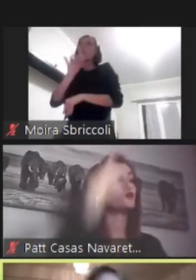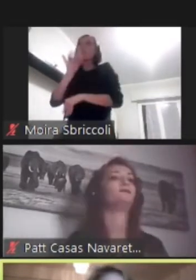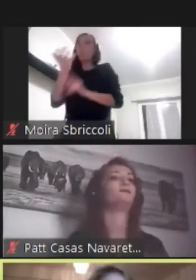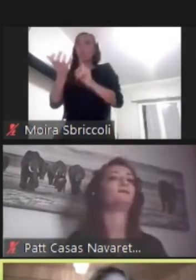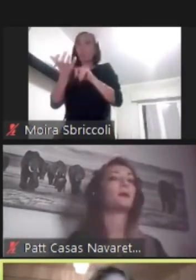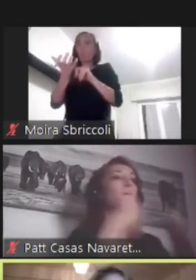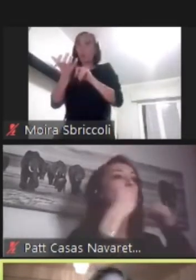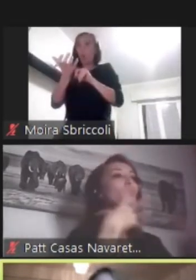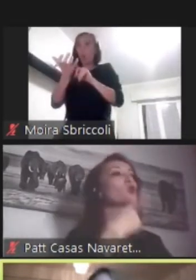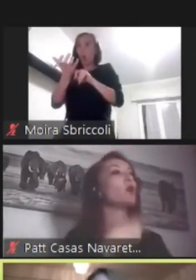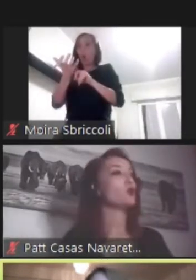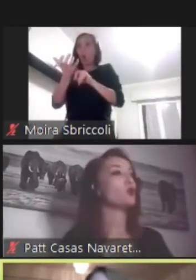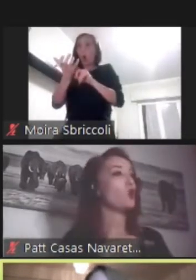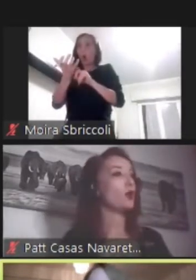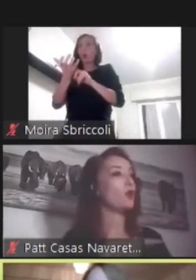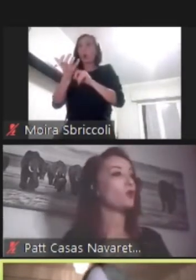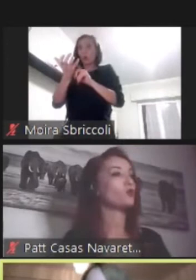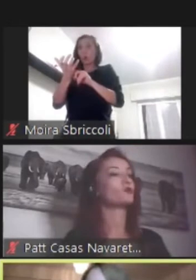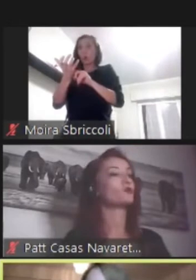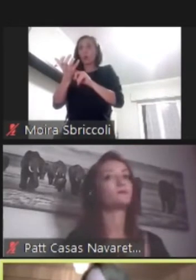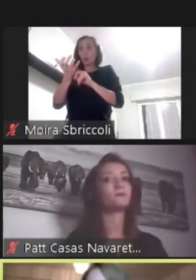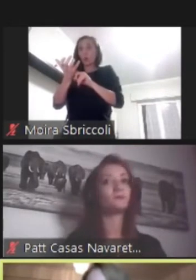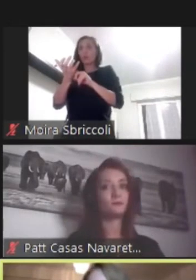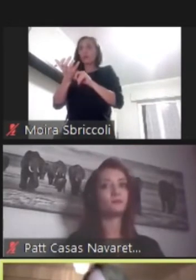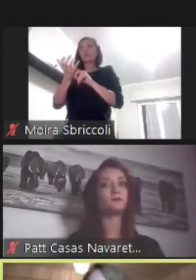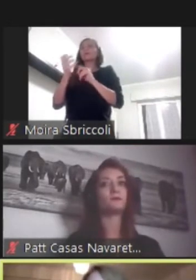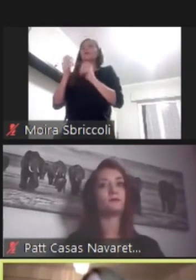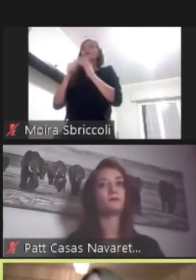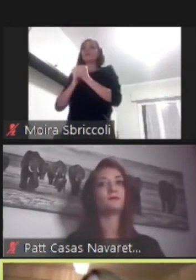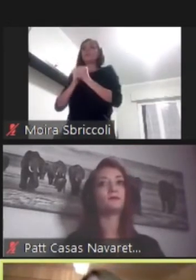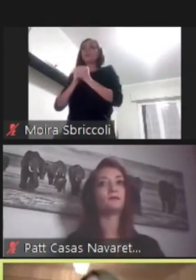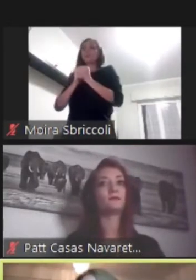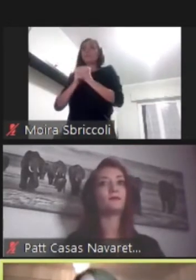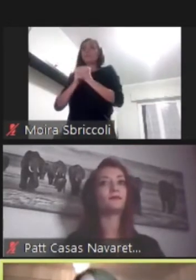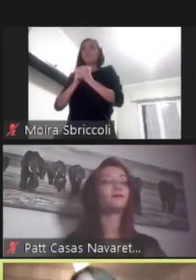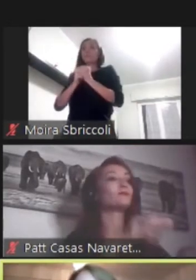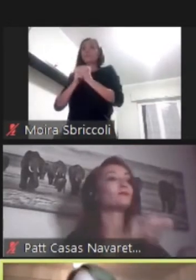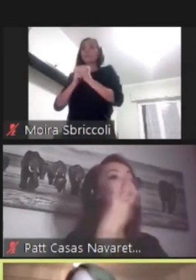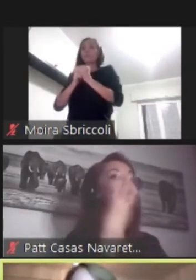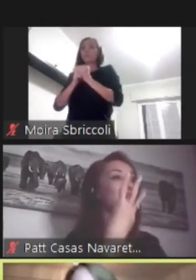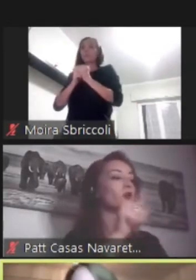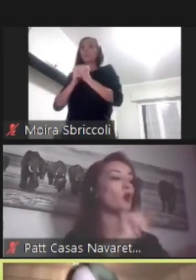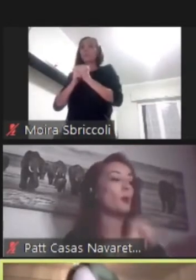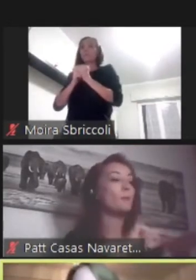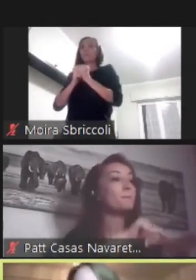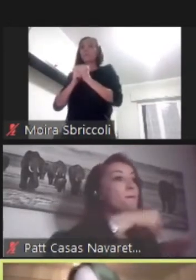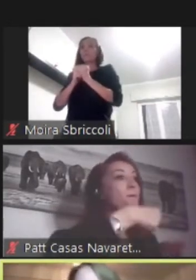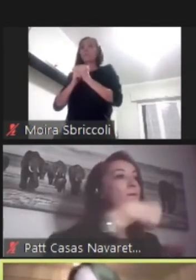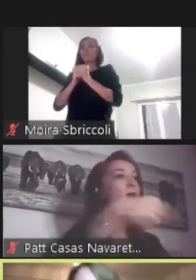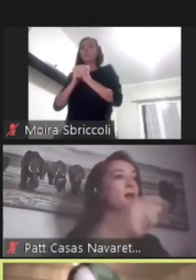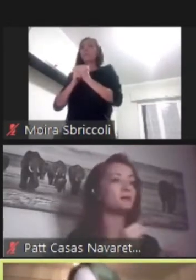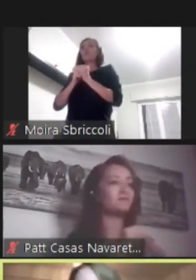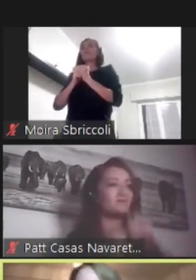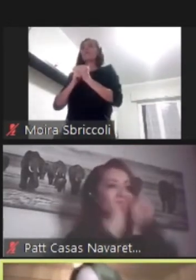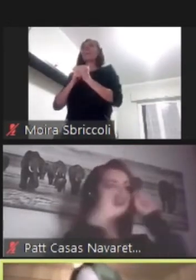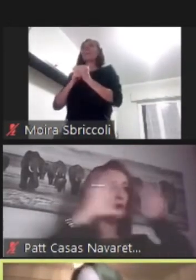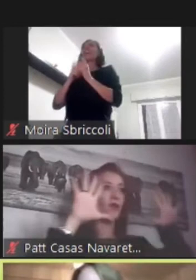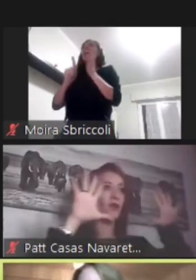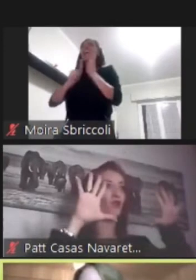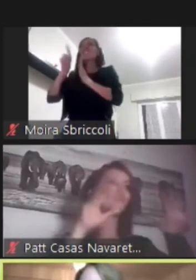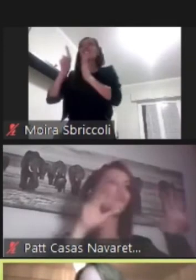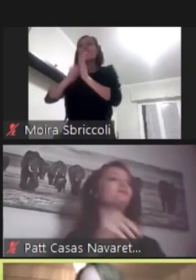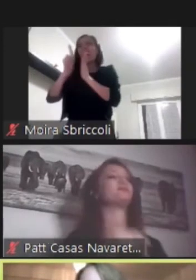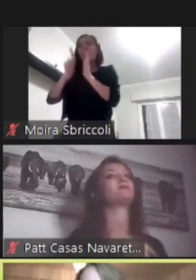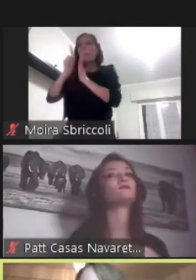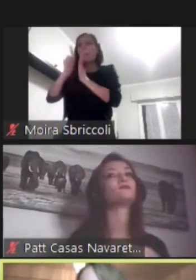glowing. Number 4, eases that inflammation. Now, remember how important it